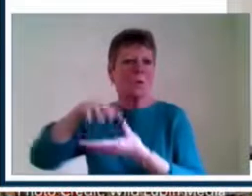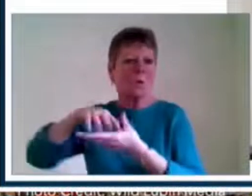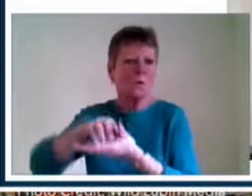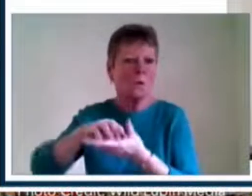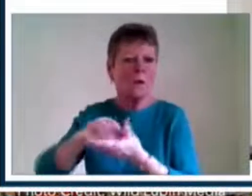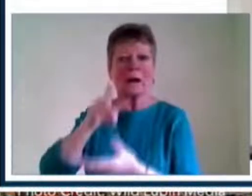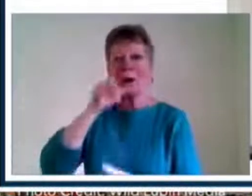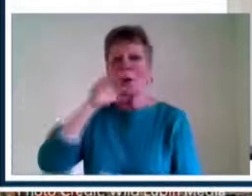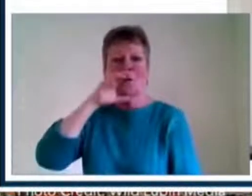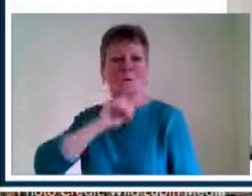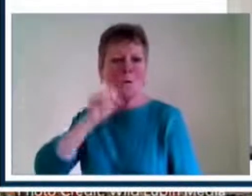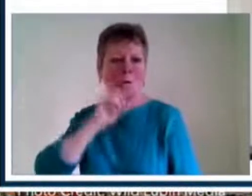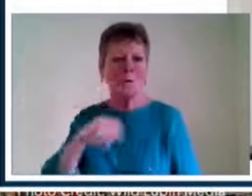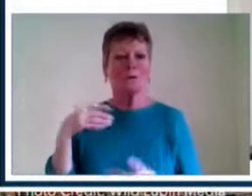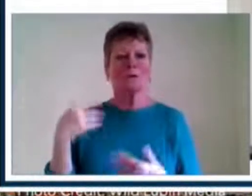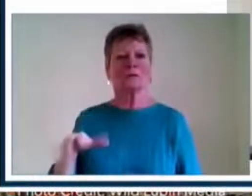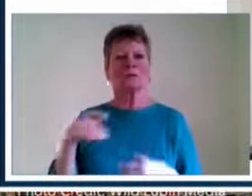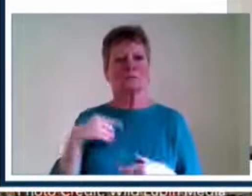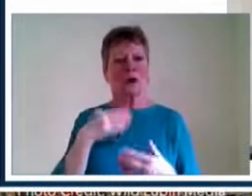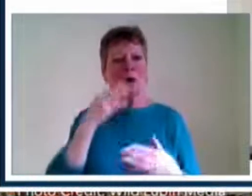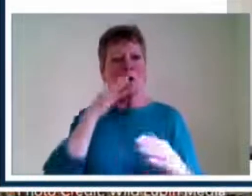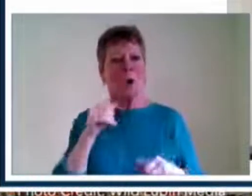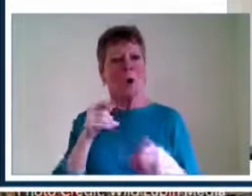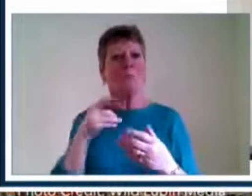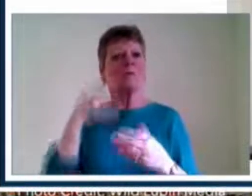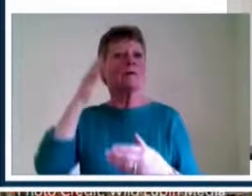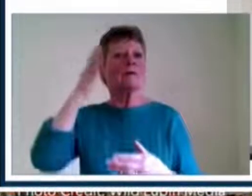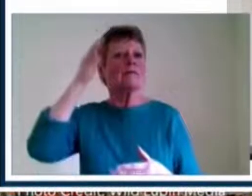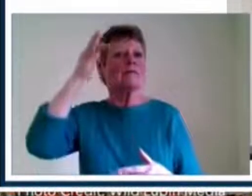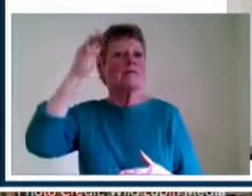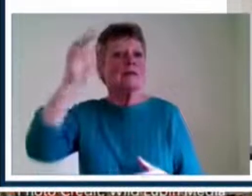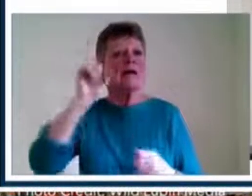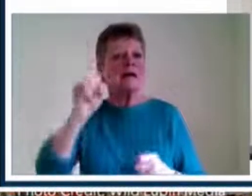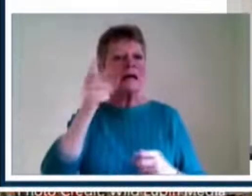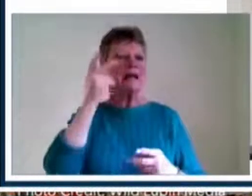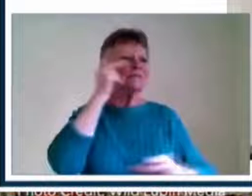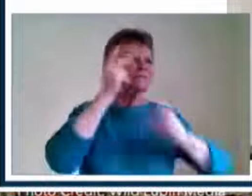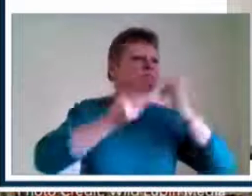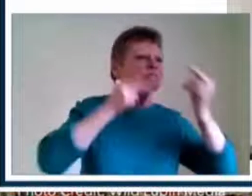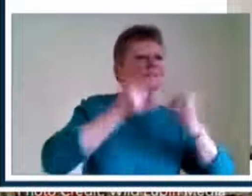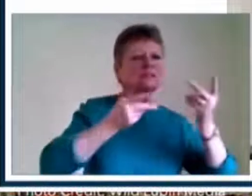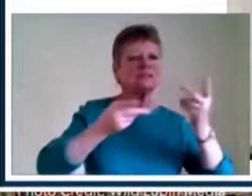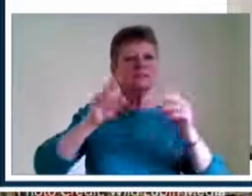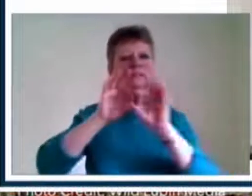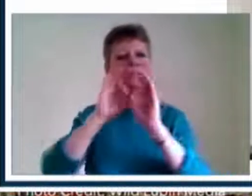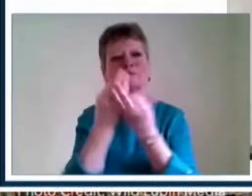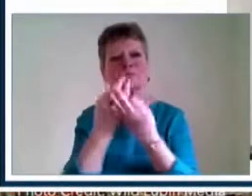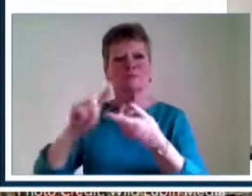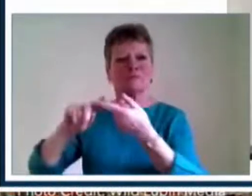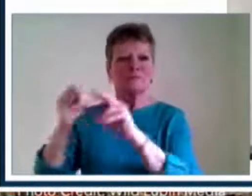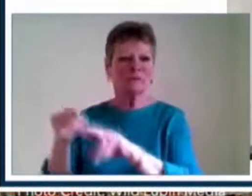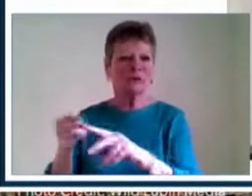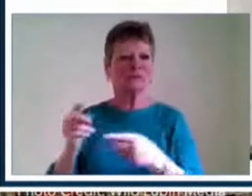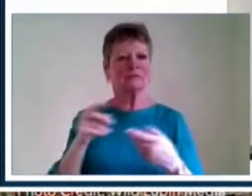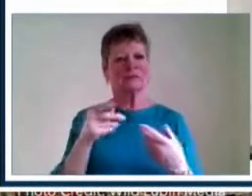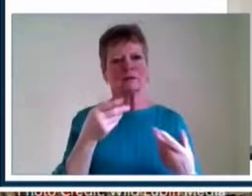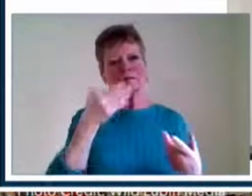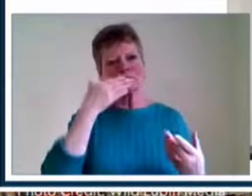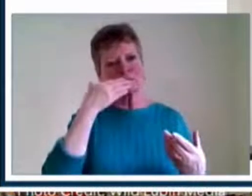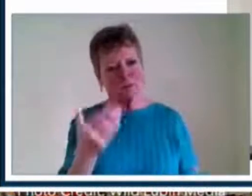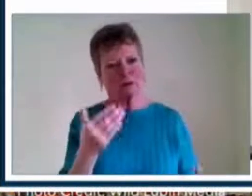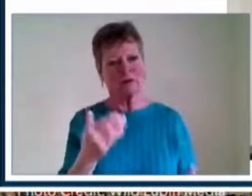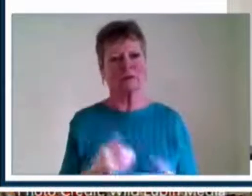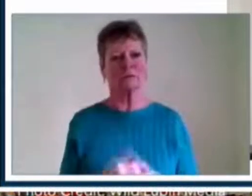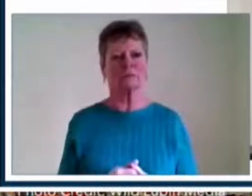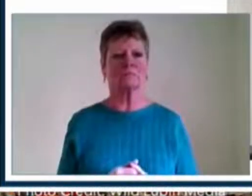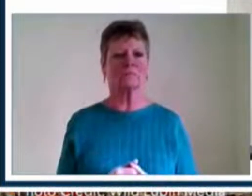place where we can see our friends and family and return to normal. So thank you for everything you're doing. And just as a